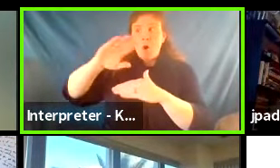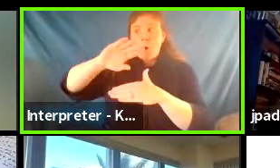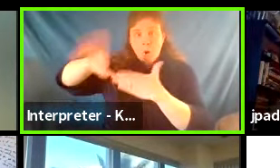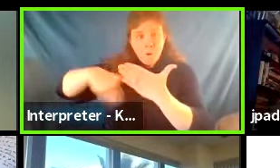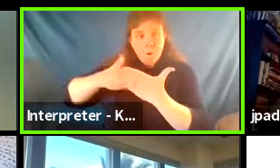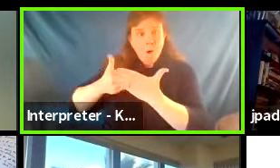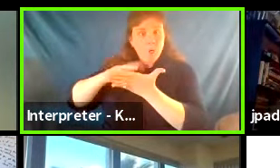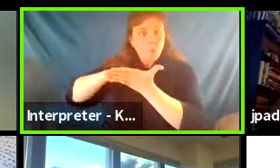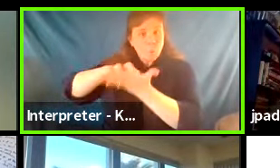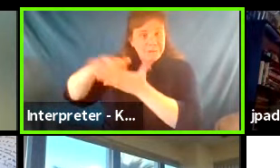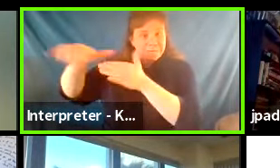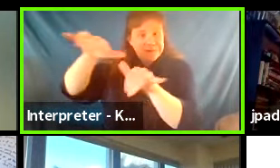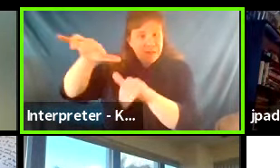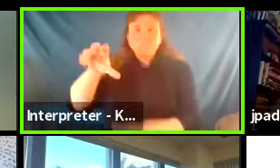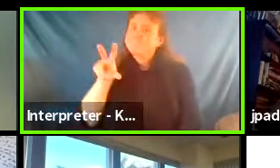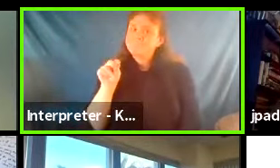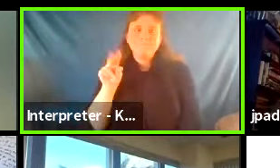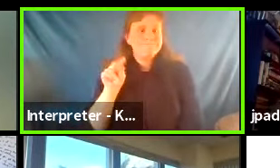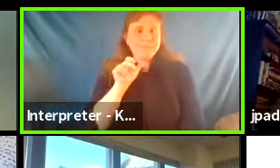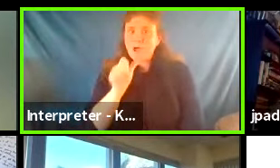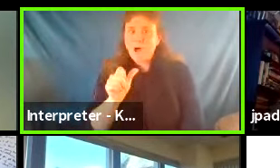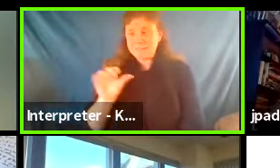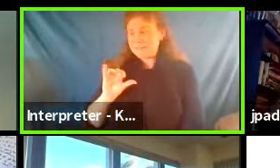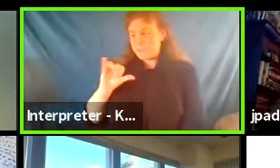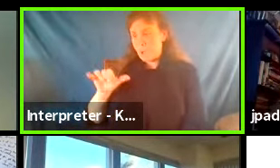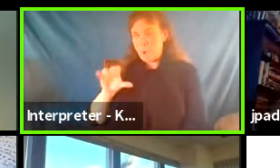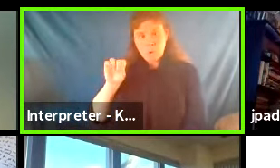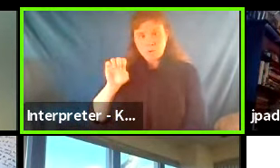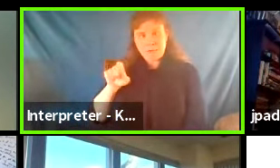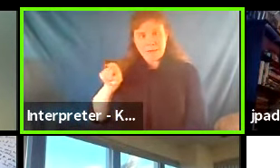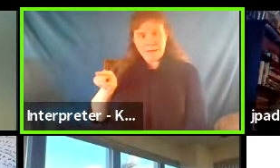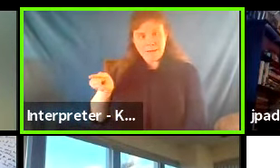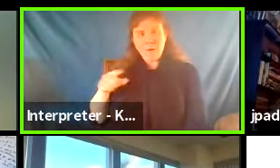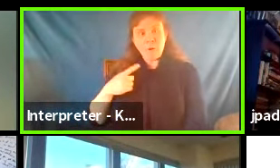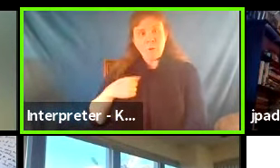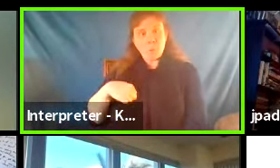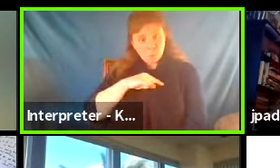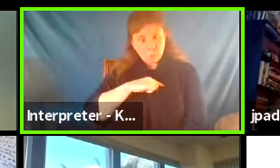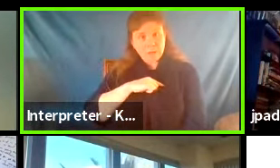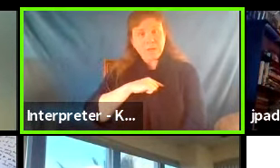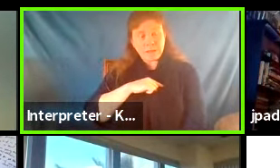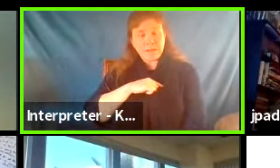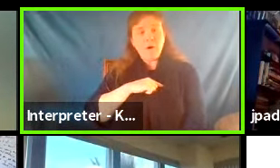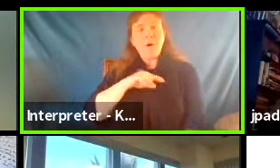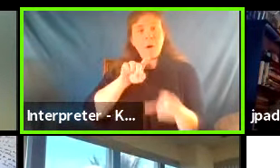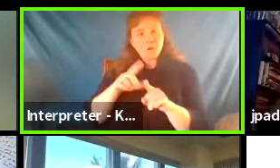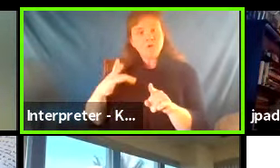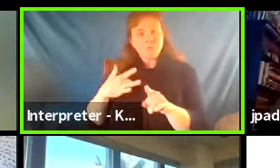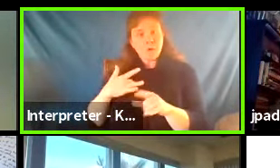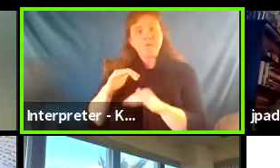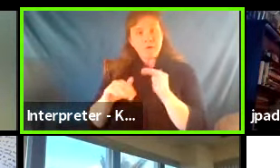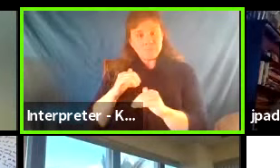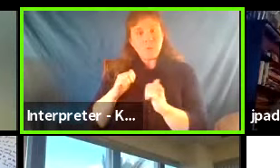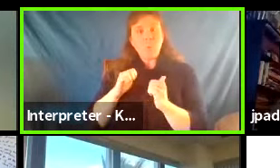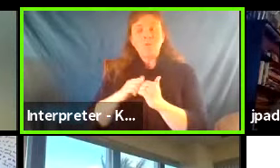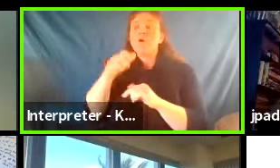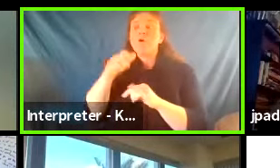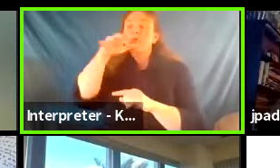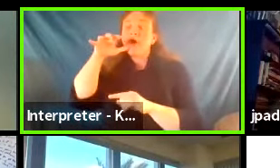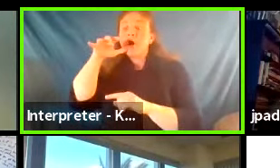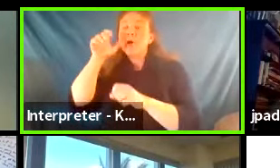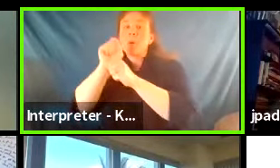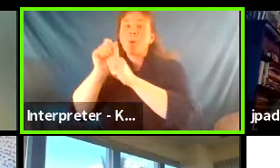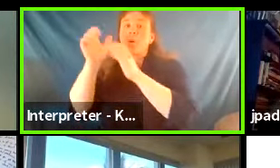like Jose, we were also comfortable with farm workers and 65